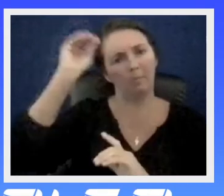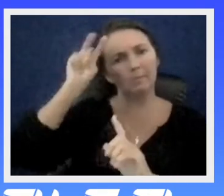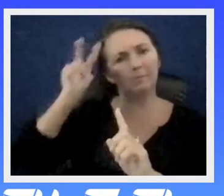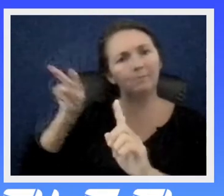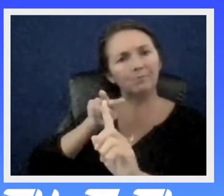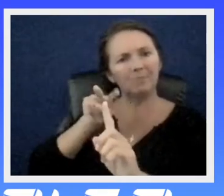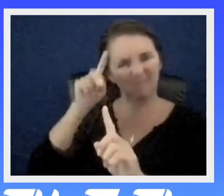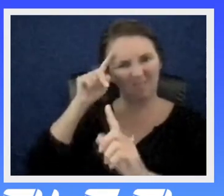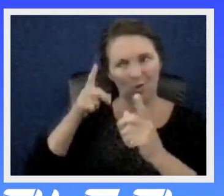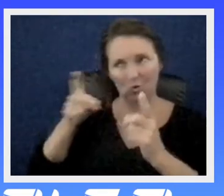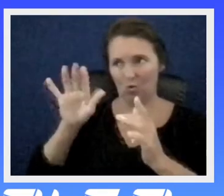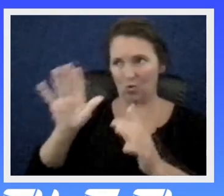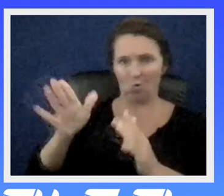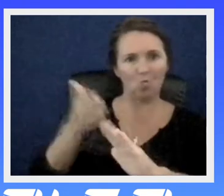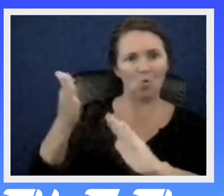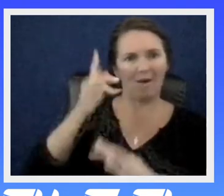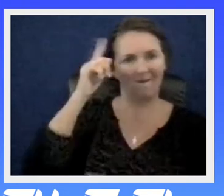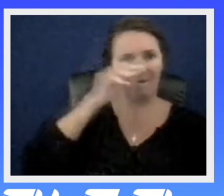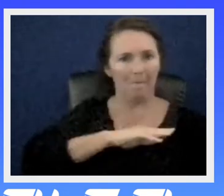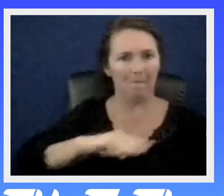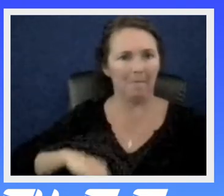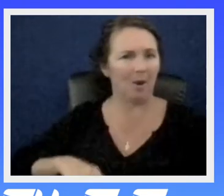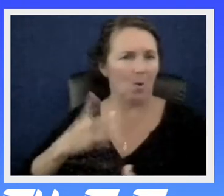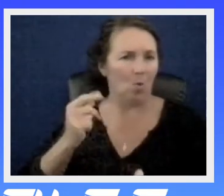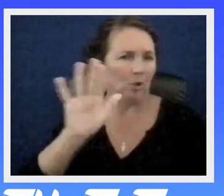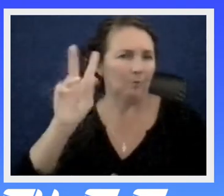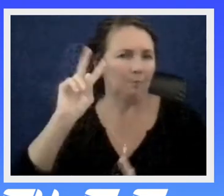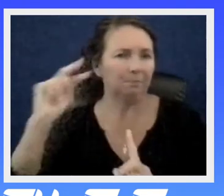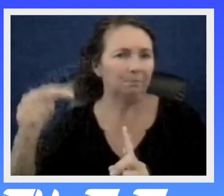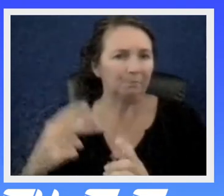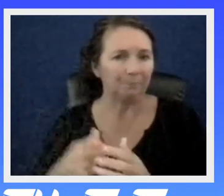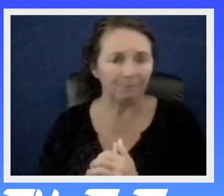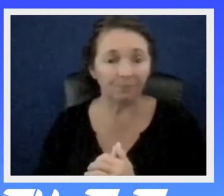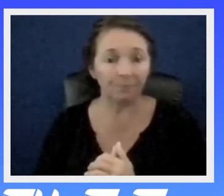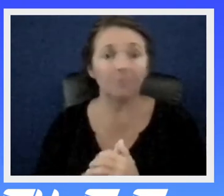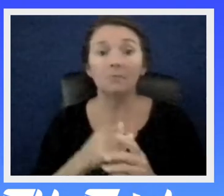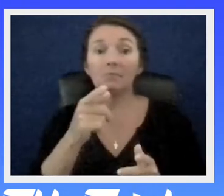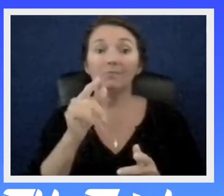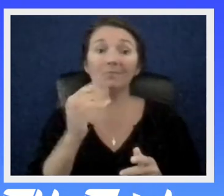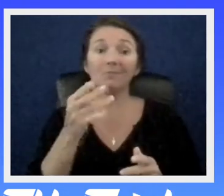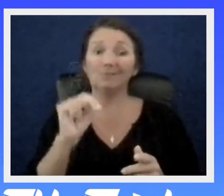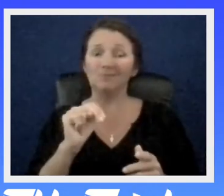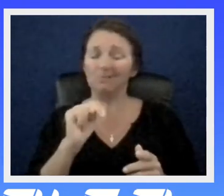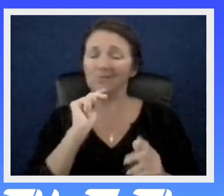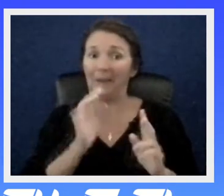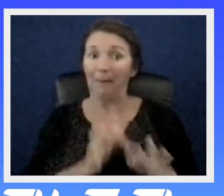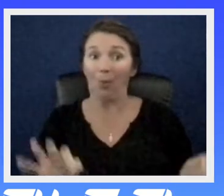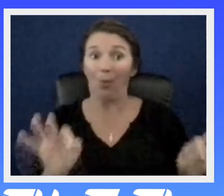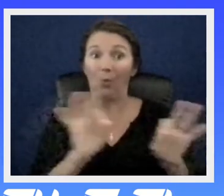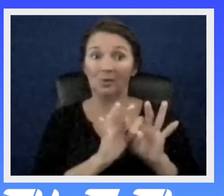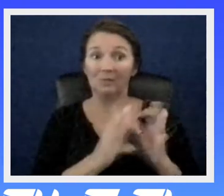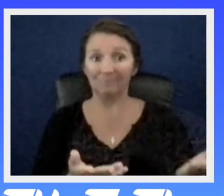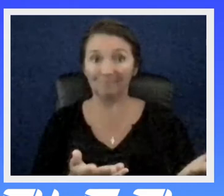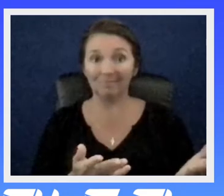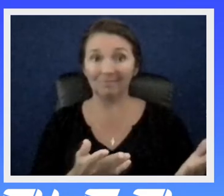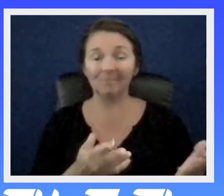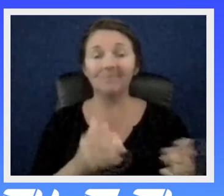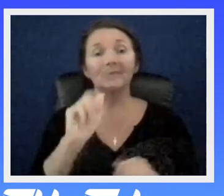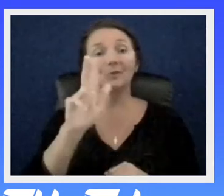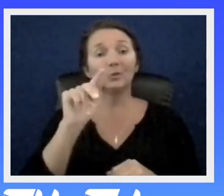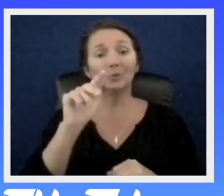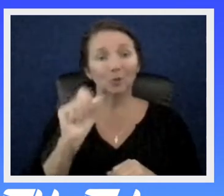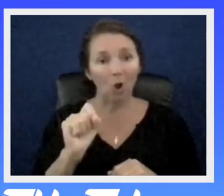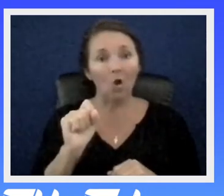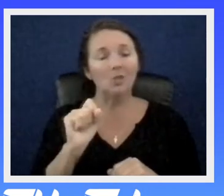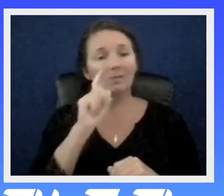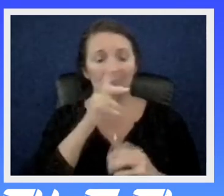Cristela, thank you very much. It is really important, in fact, that arts penetrates all aspects of